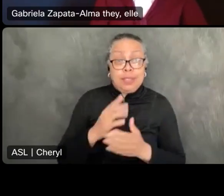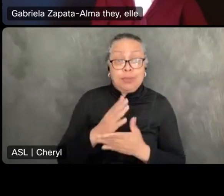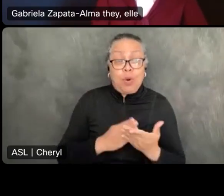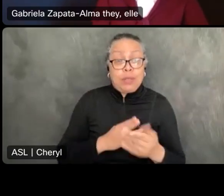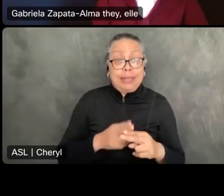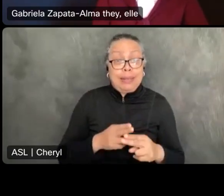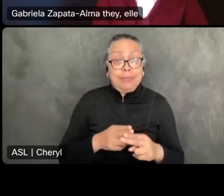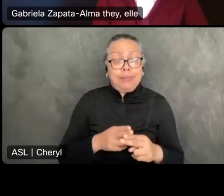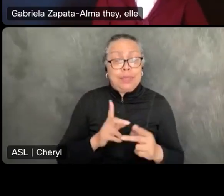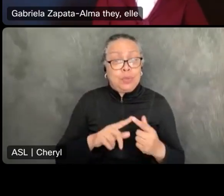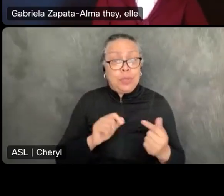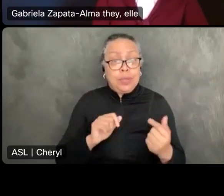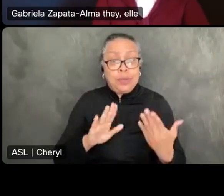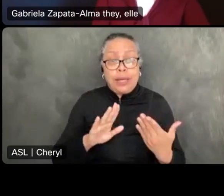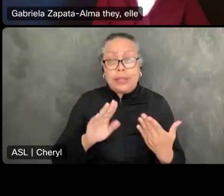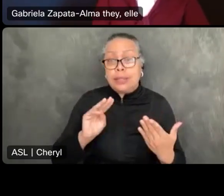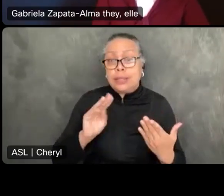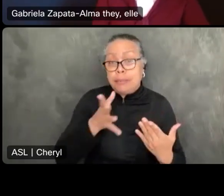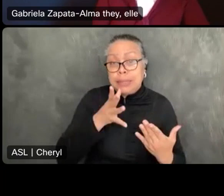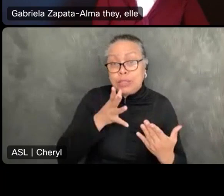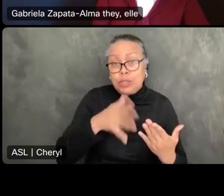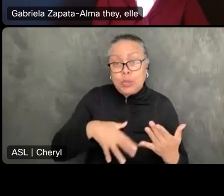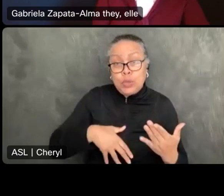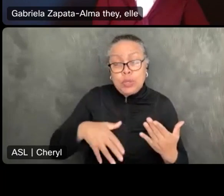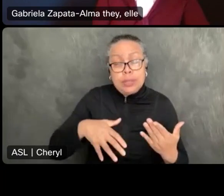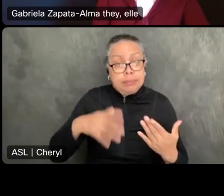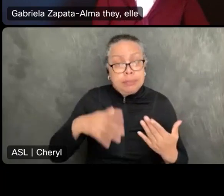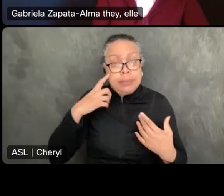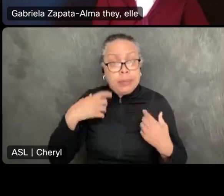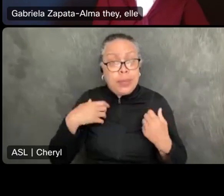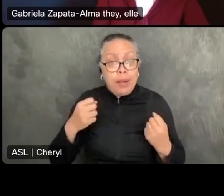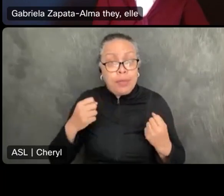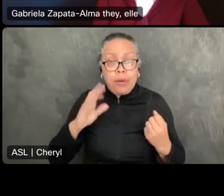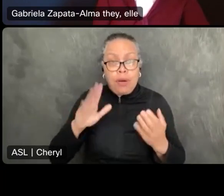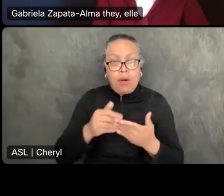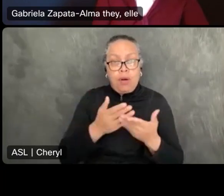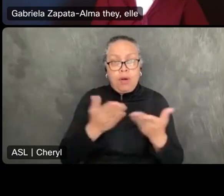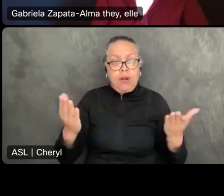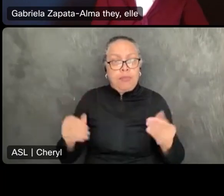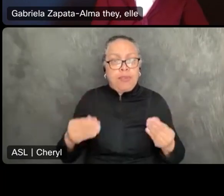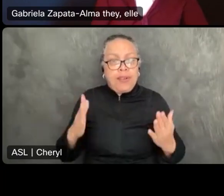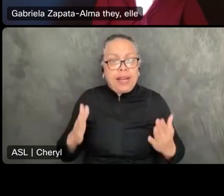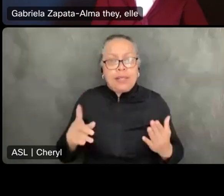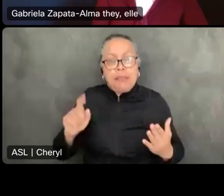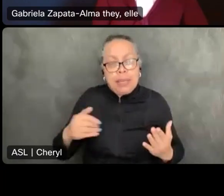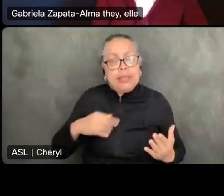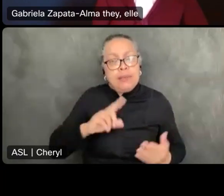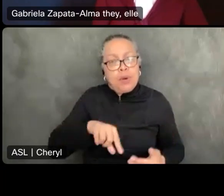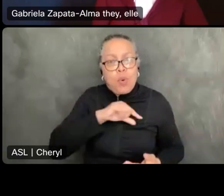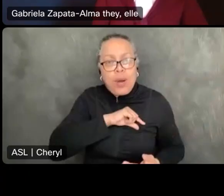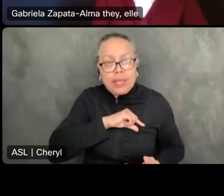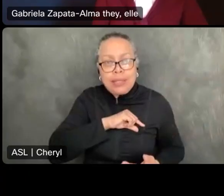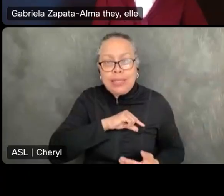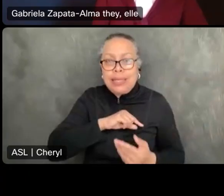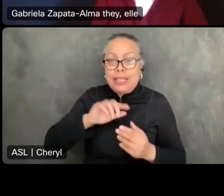order to address maternal mental health, all the mental health care providers have to have quality, intact